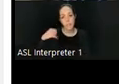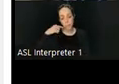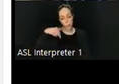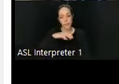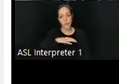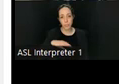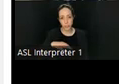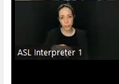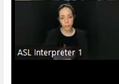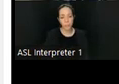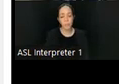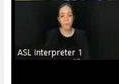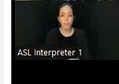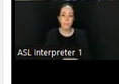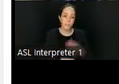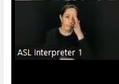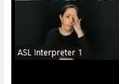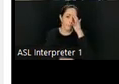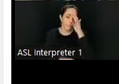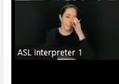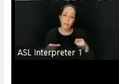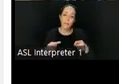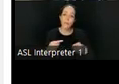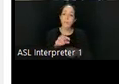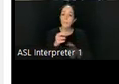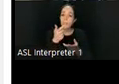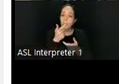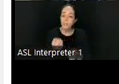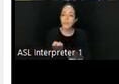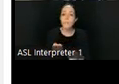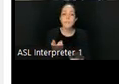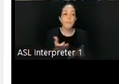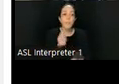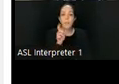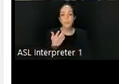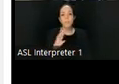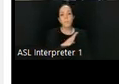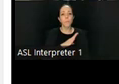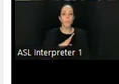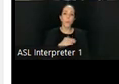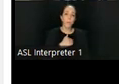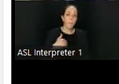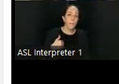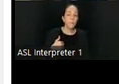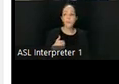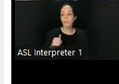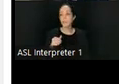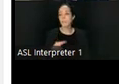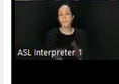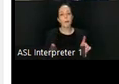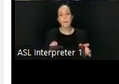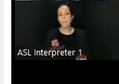doesn't necessarily, conflict of interest may be broader than just board membership. So it may be something for the full commission to